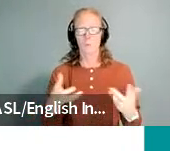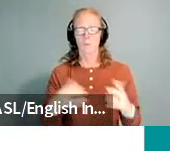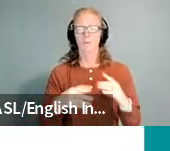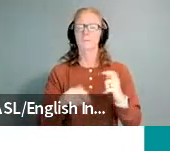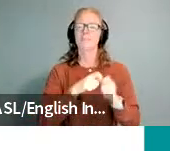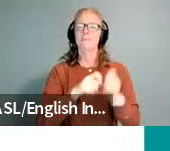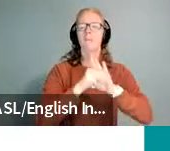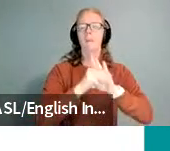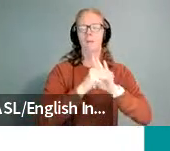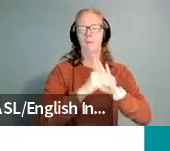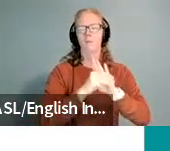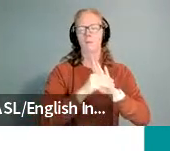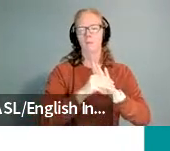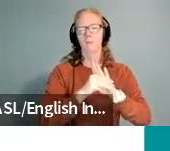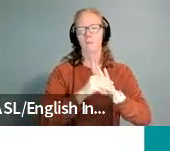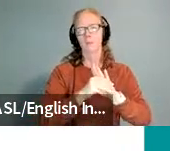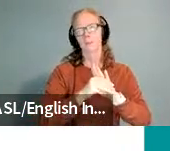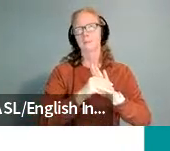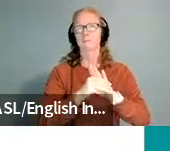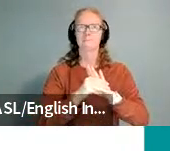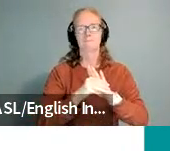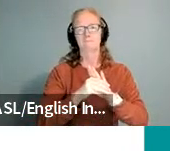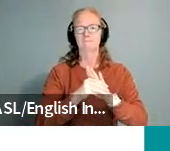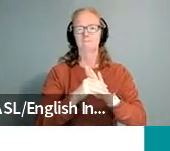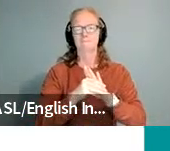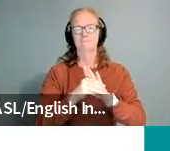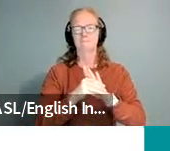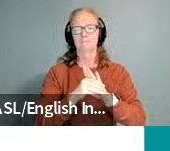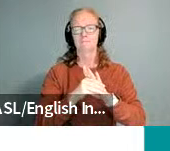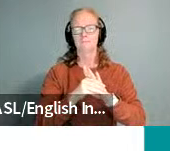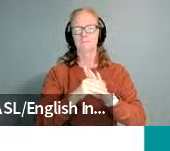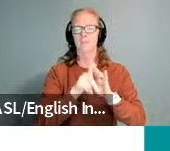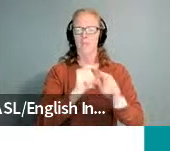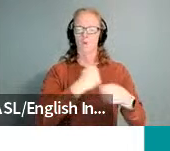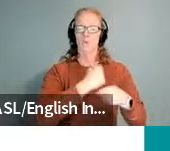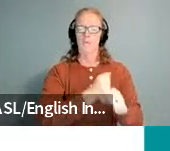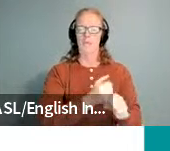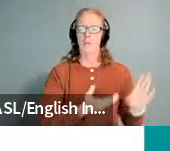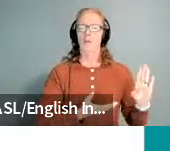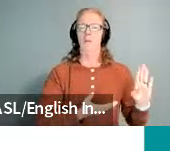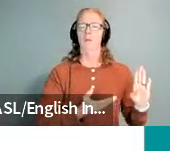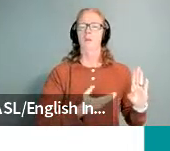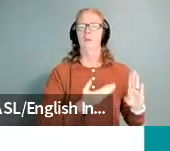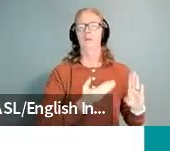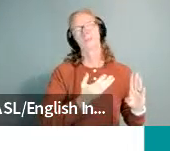models that are owned and created by both